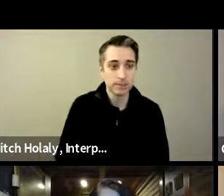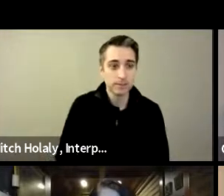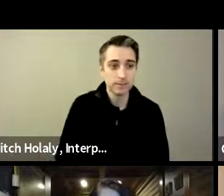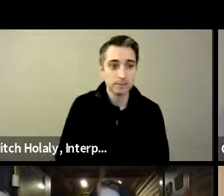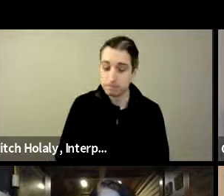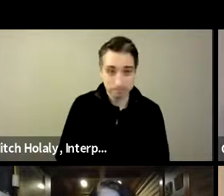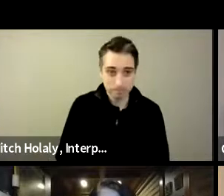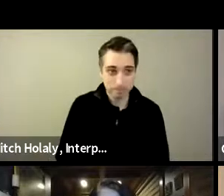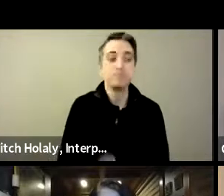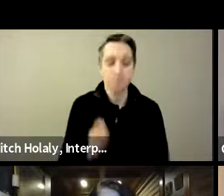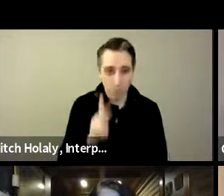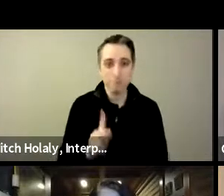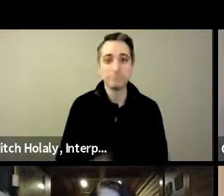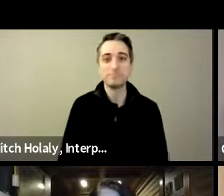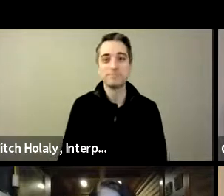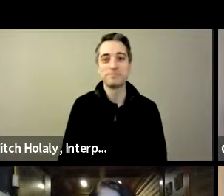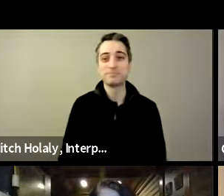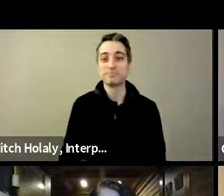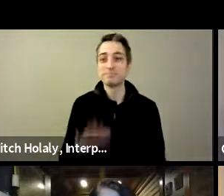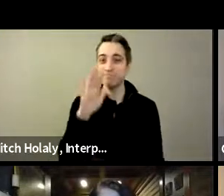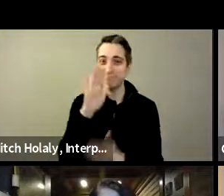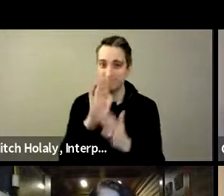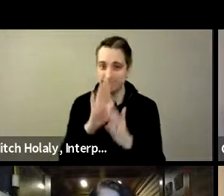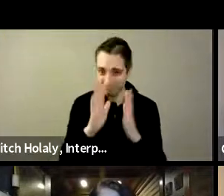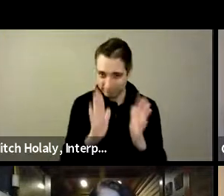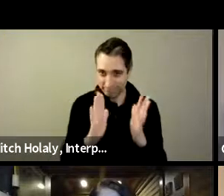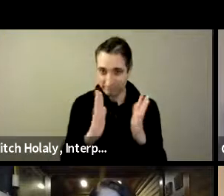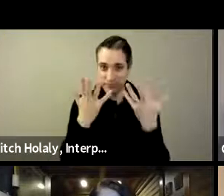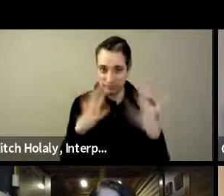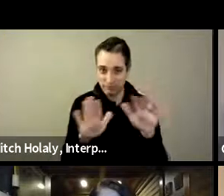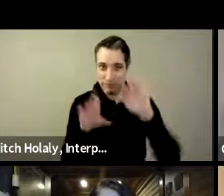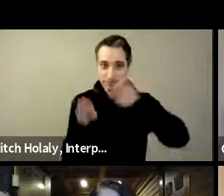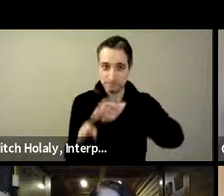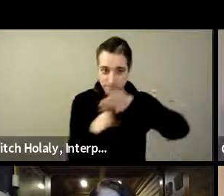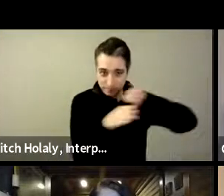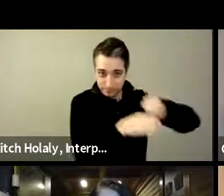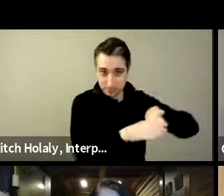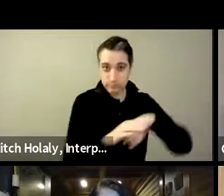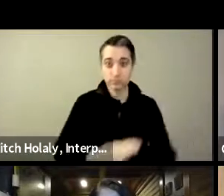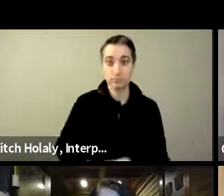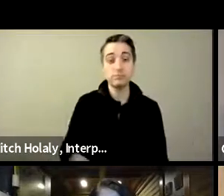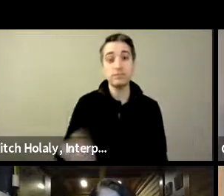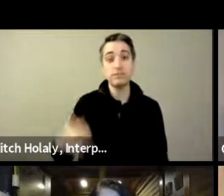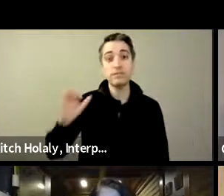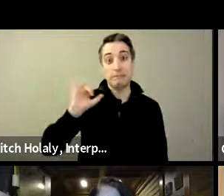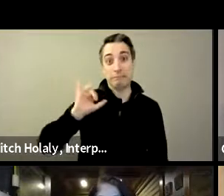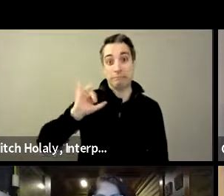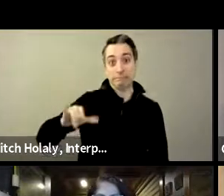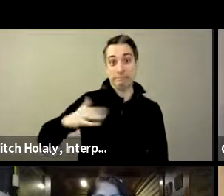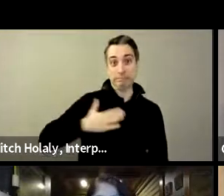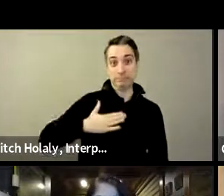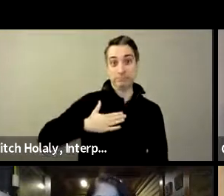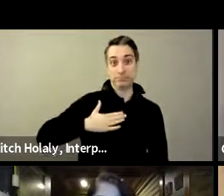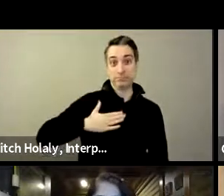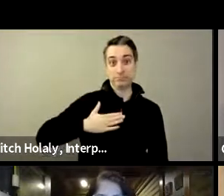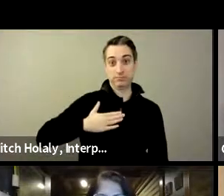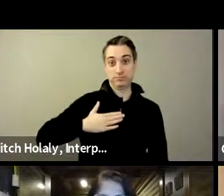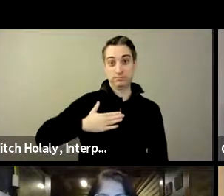Okay, then we are all set for that. That is it for my